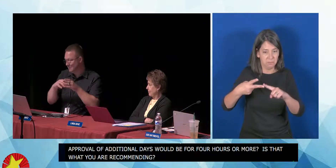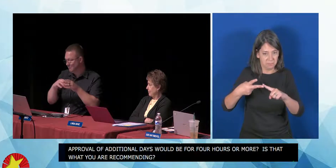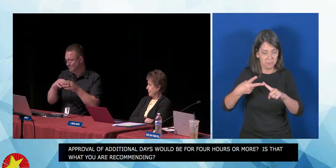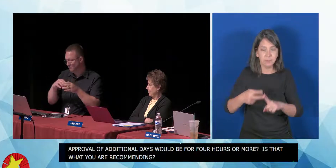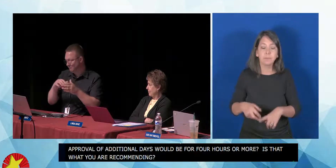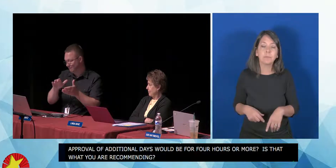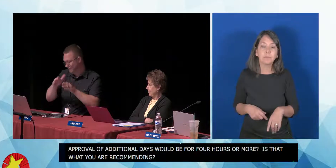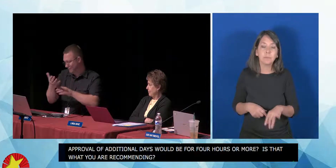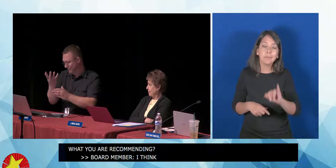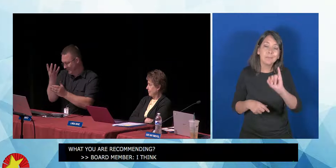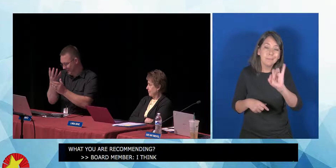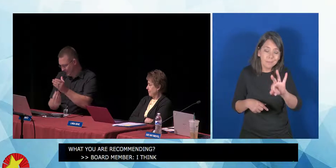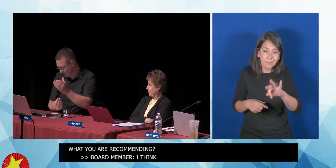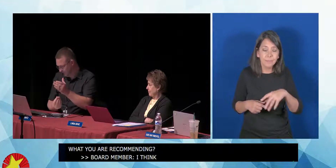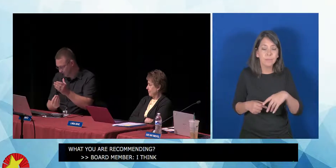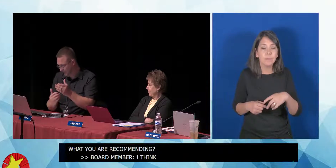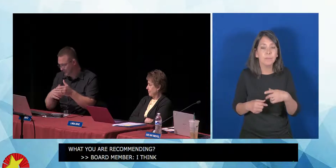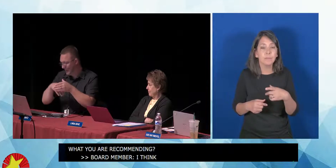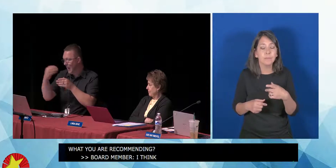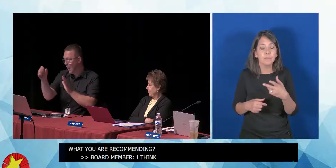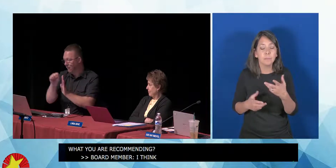If an employee